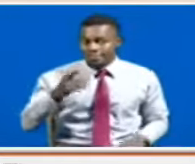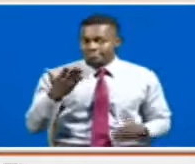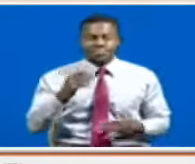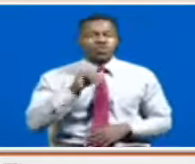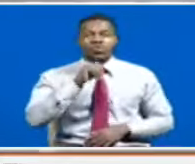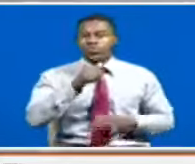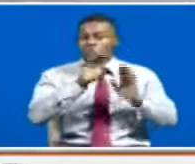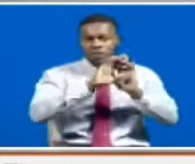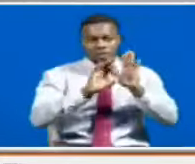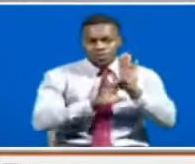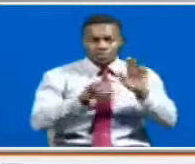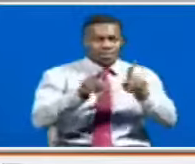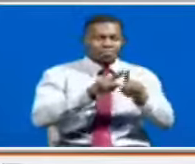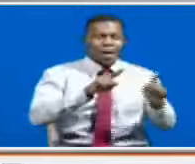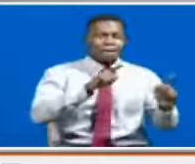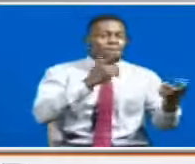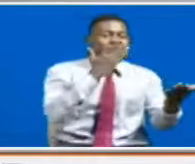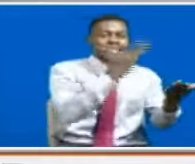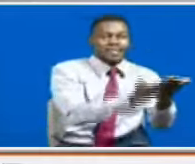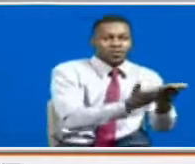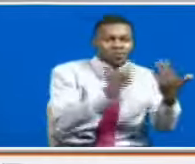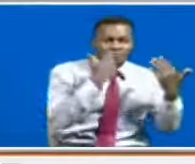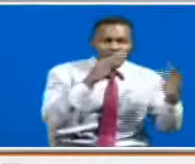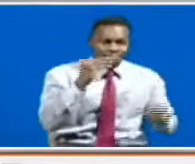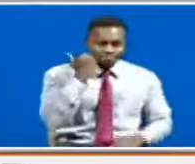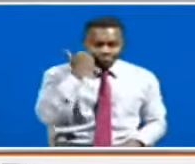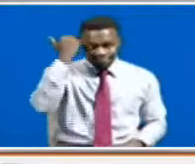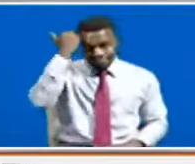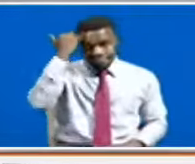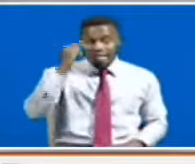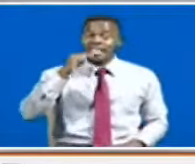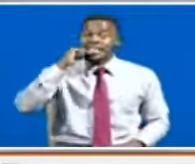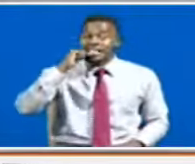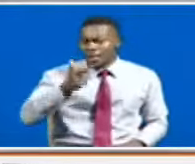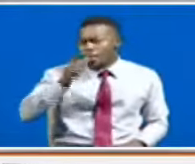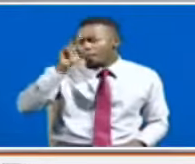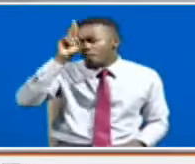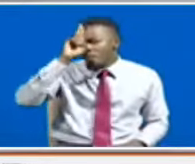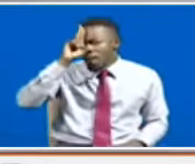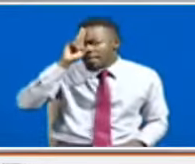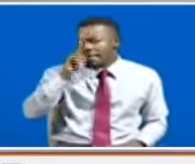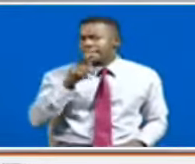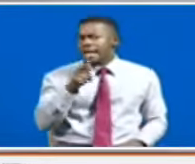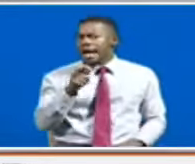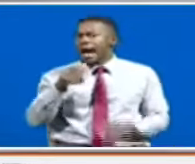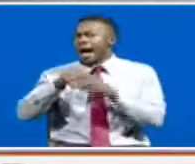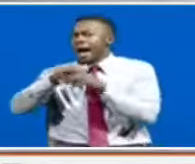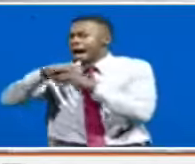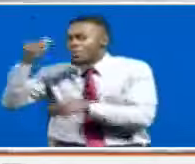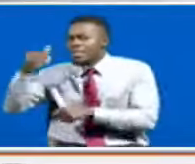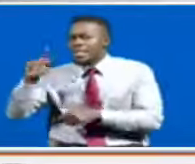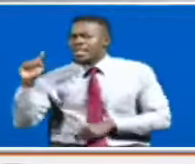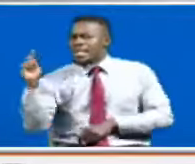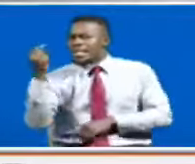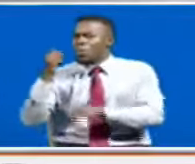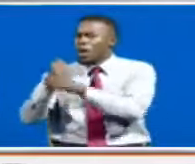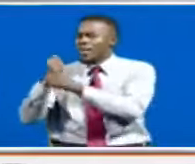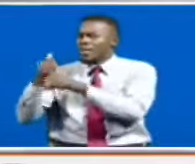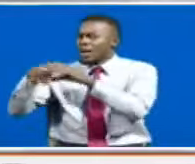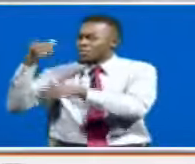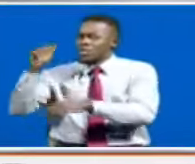the police service outside Kenya, adding that deployment of police officers or the forces outside Kenya is a matter of great